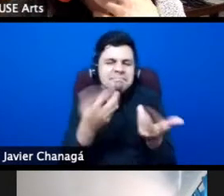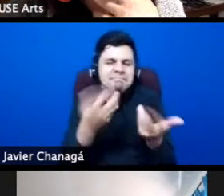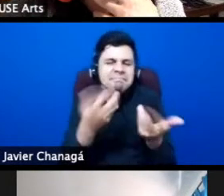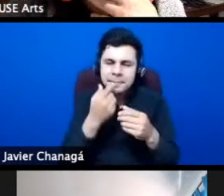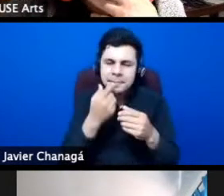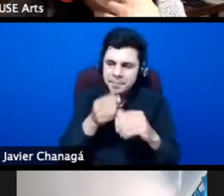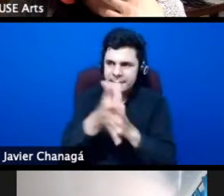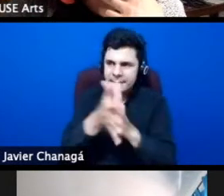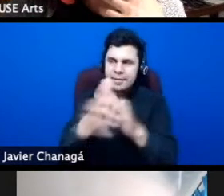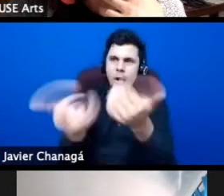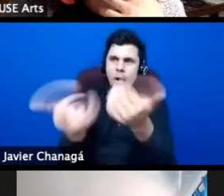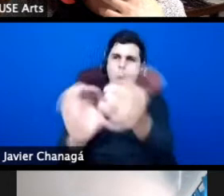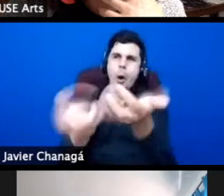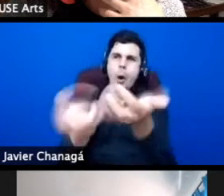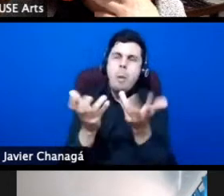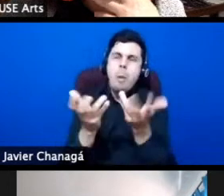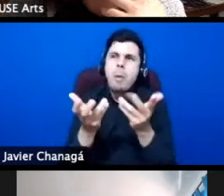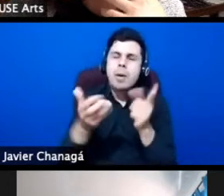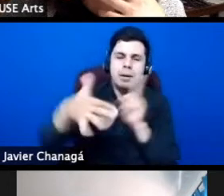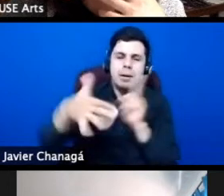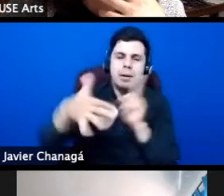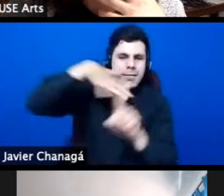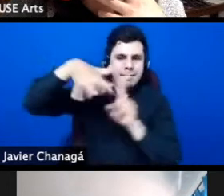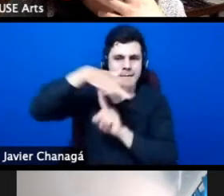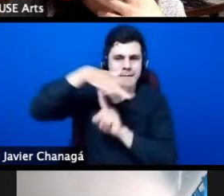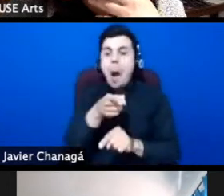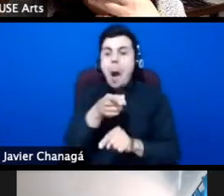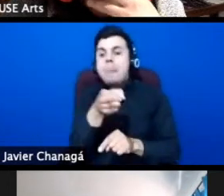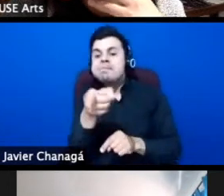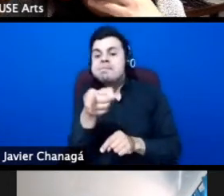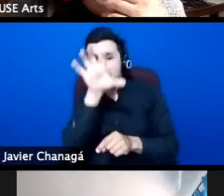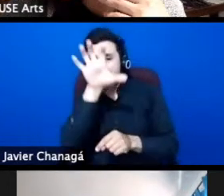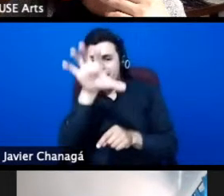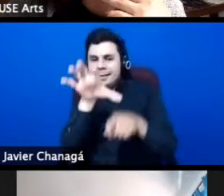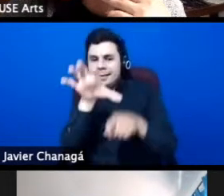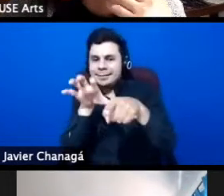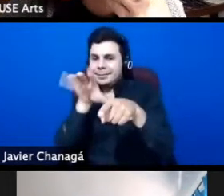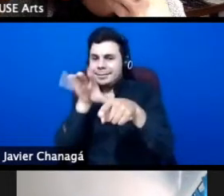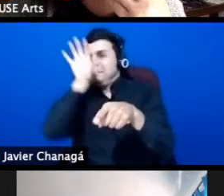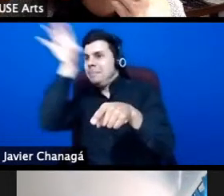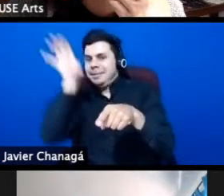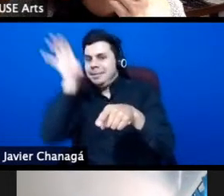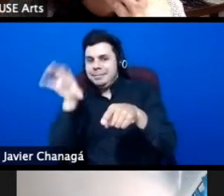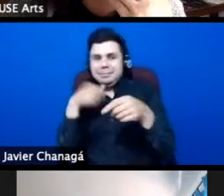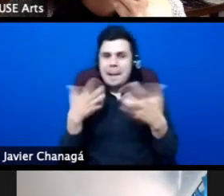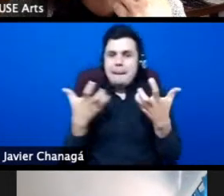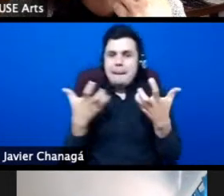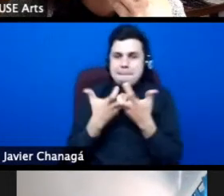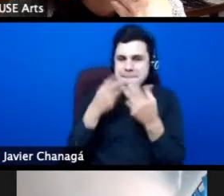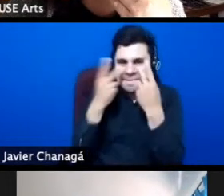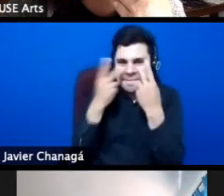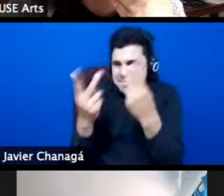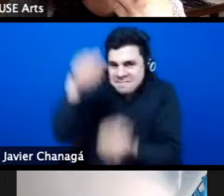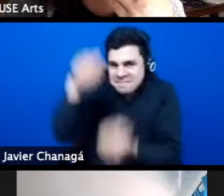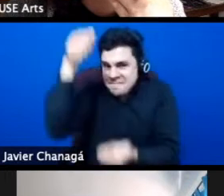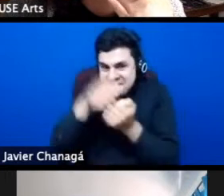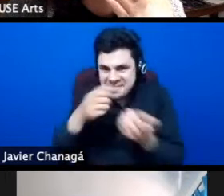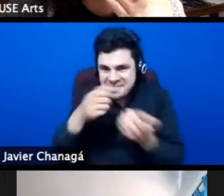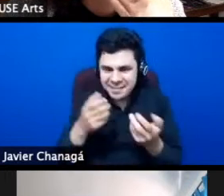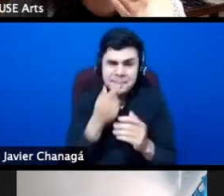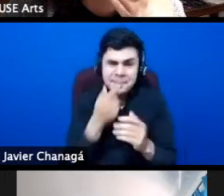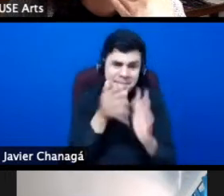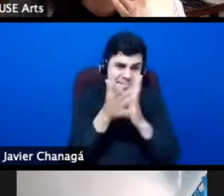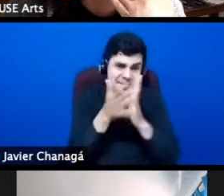condiciones atmosféricas de los compañeros que están acá en el panel, pero por ejemplo acá por estos días los